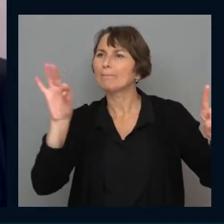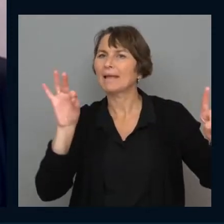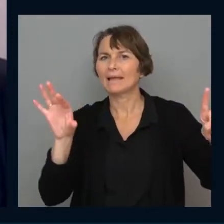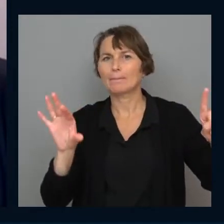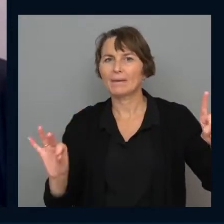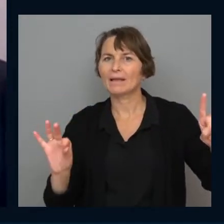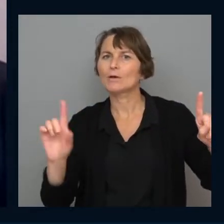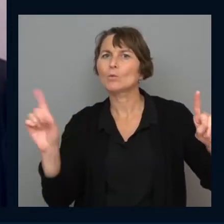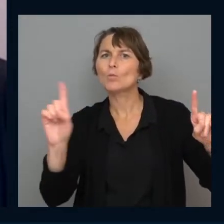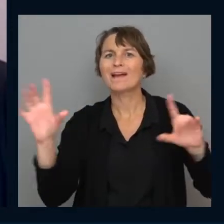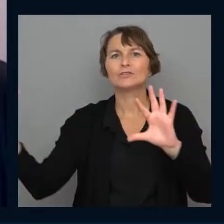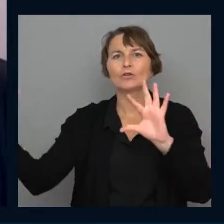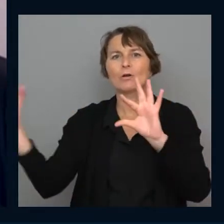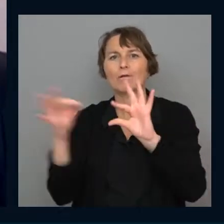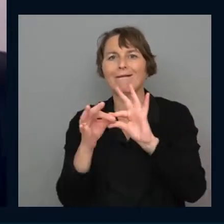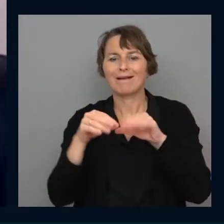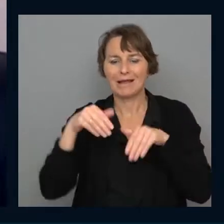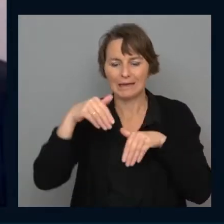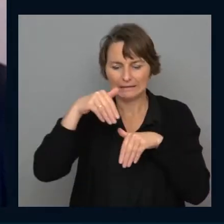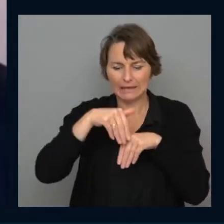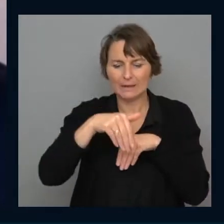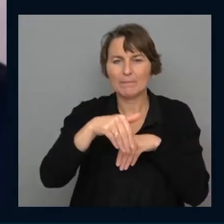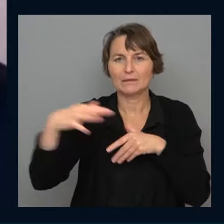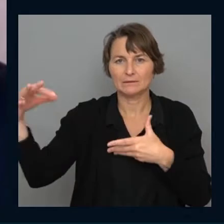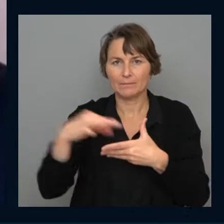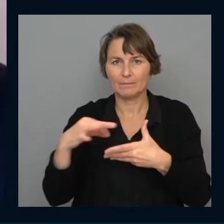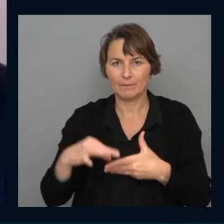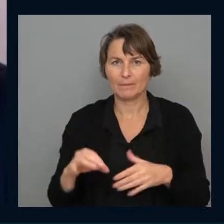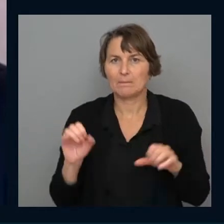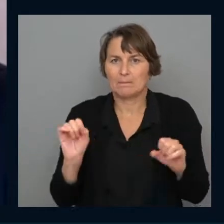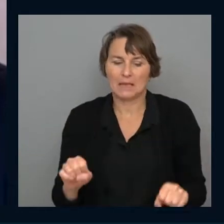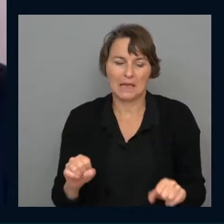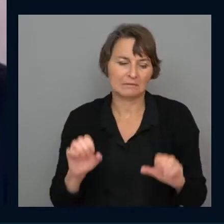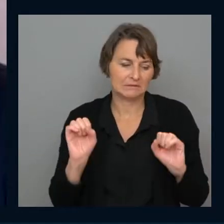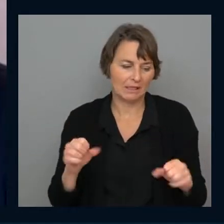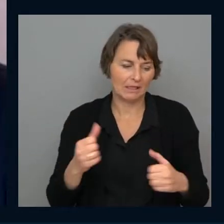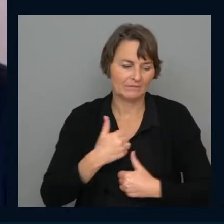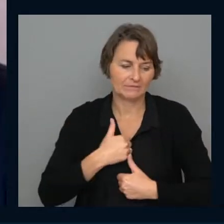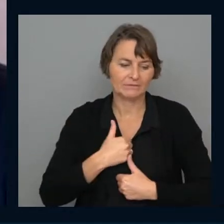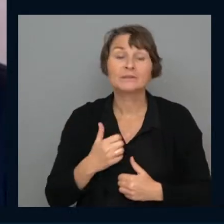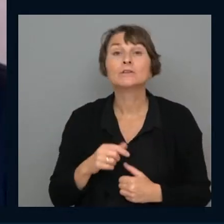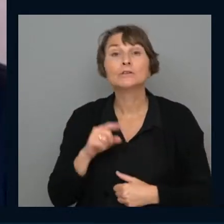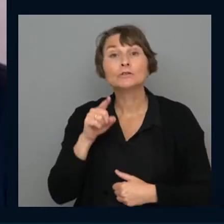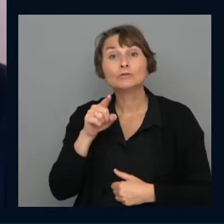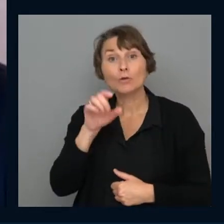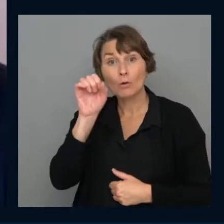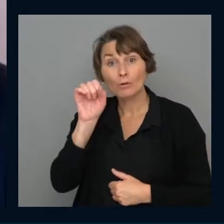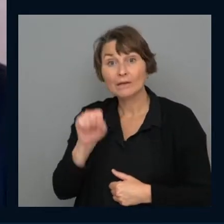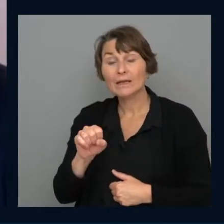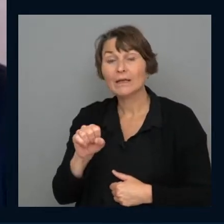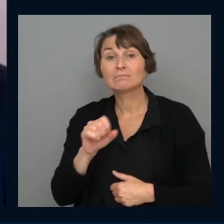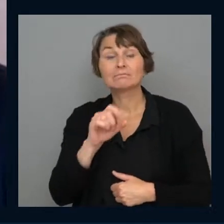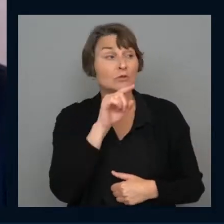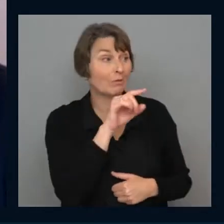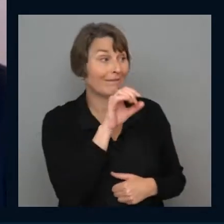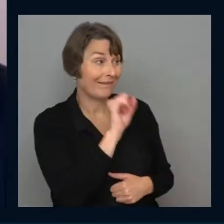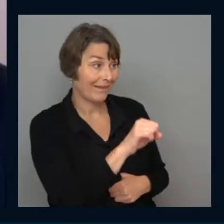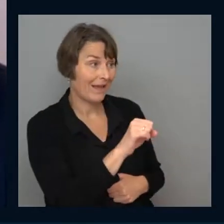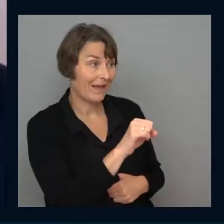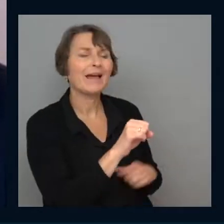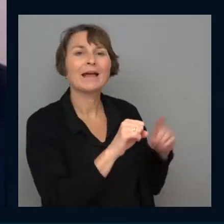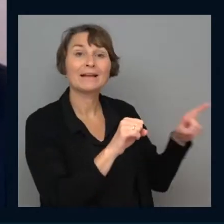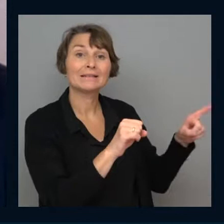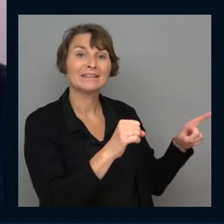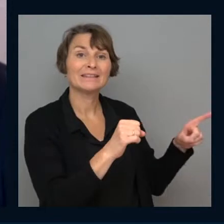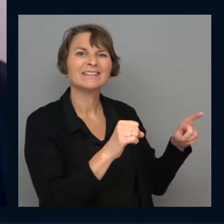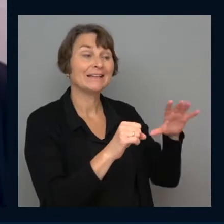databases? You can specify that in the slots as well. So you would probably tie a staging slot to its own dedicated staging database